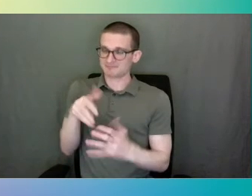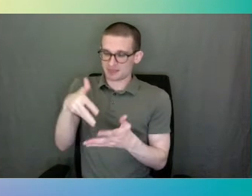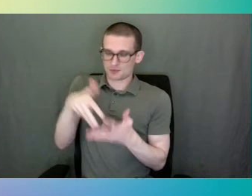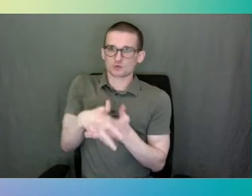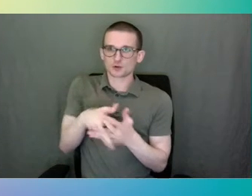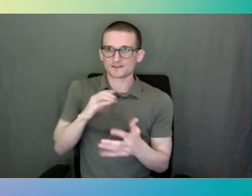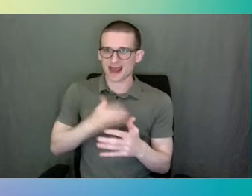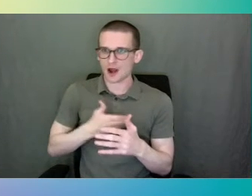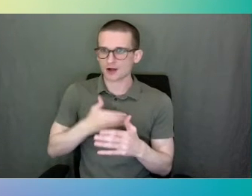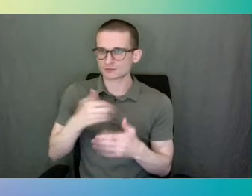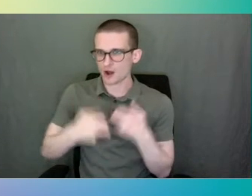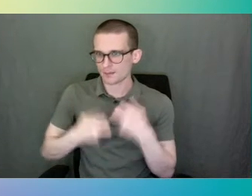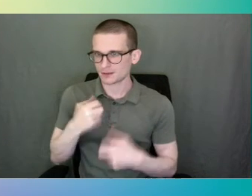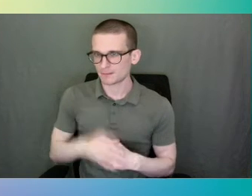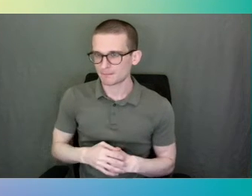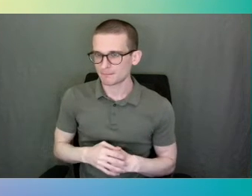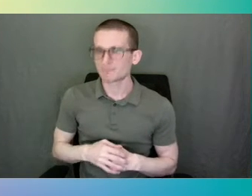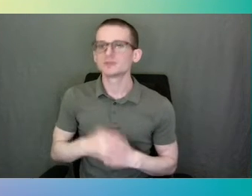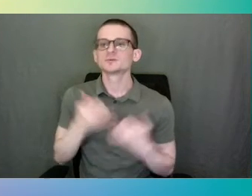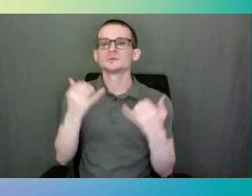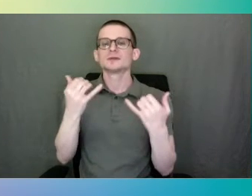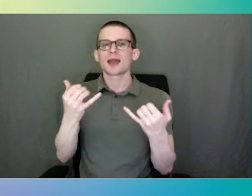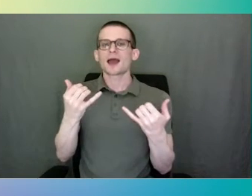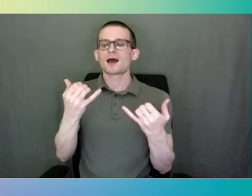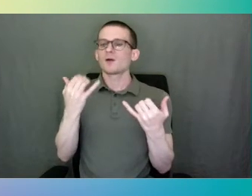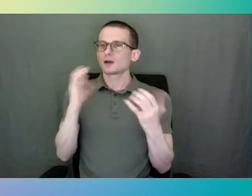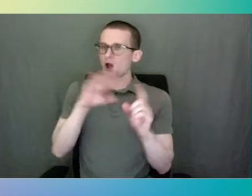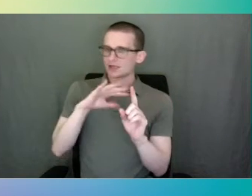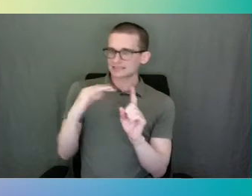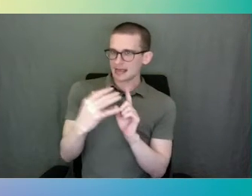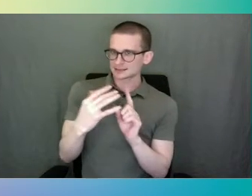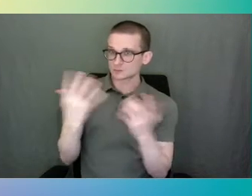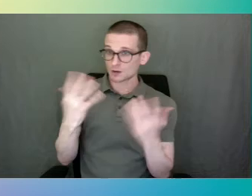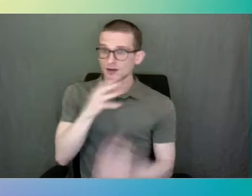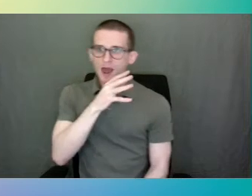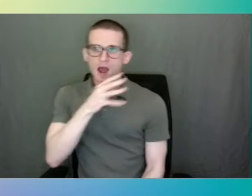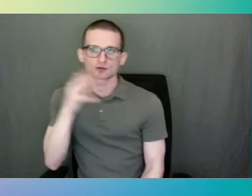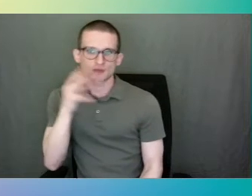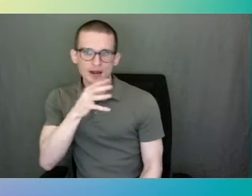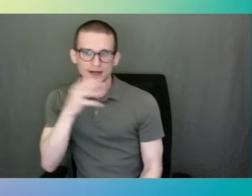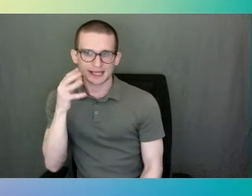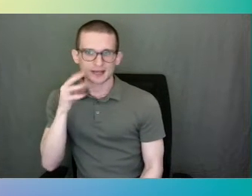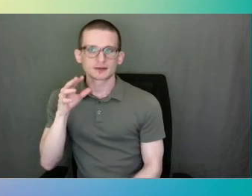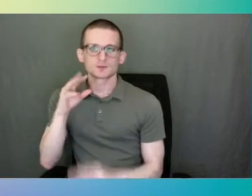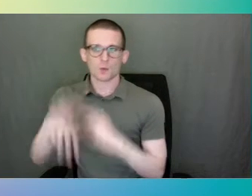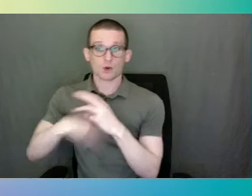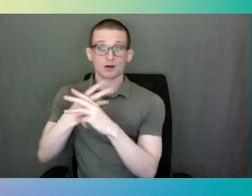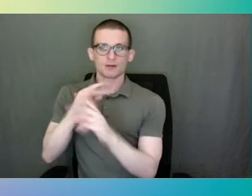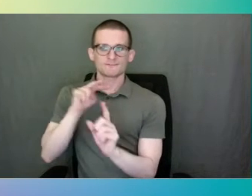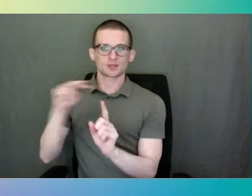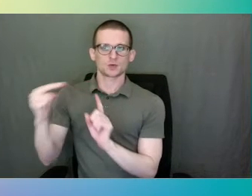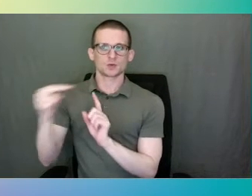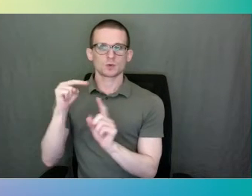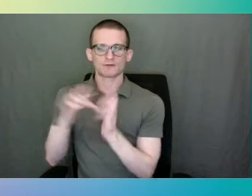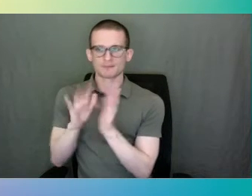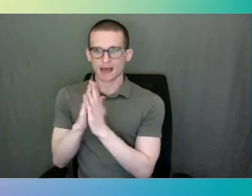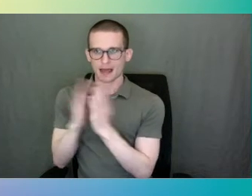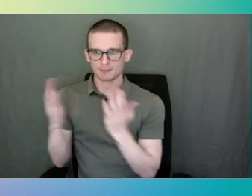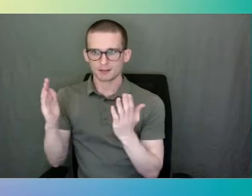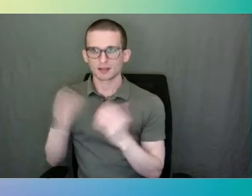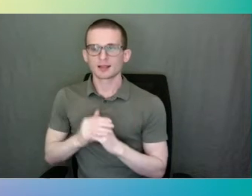now looking in the context of an agrarian worldview of the Bible, and we're going to talk about